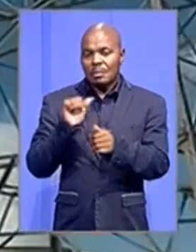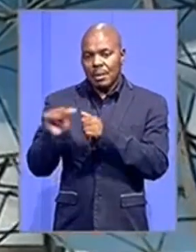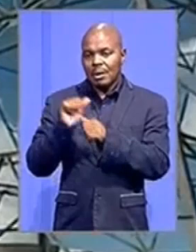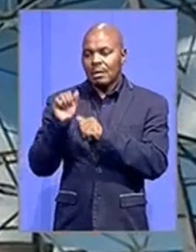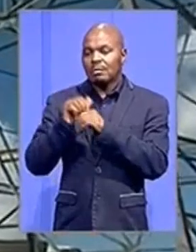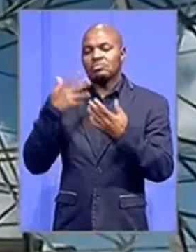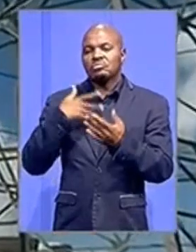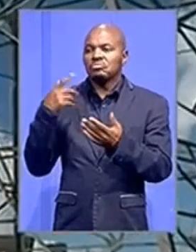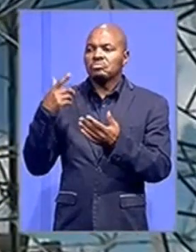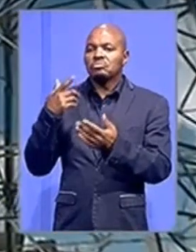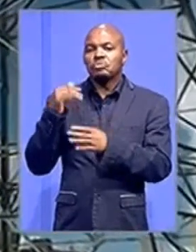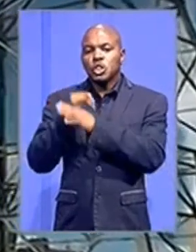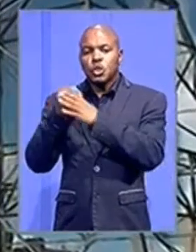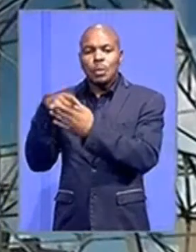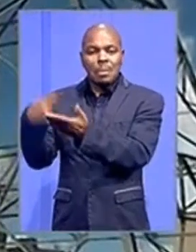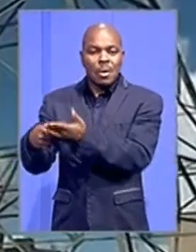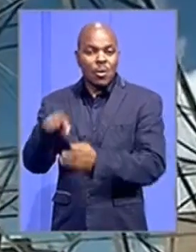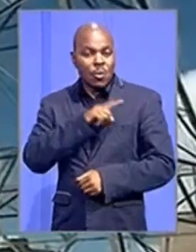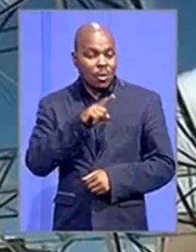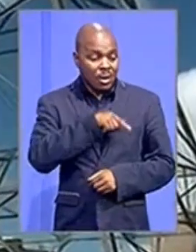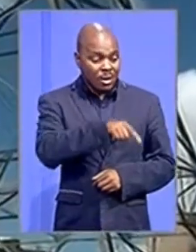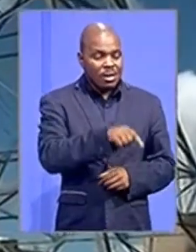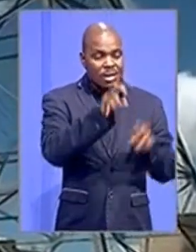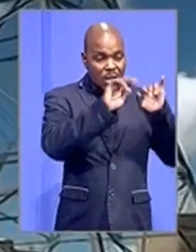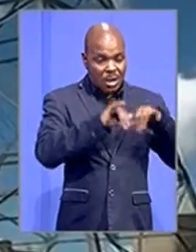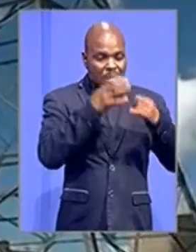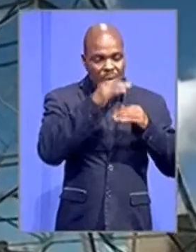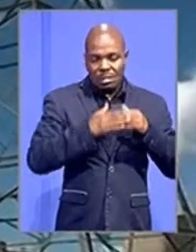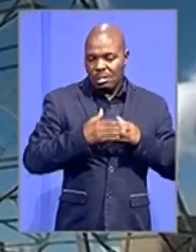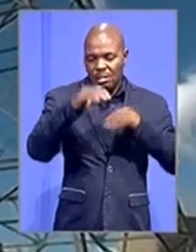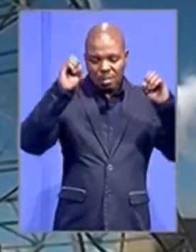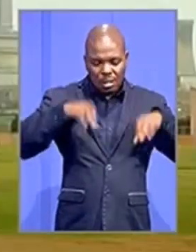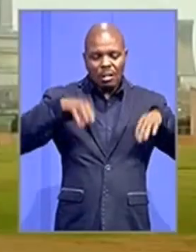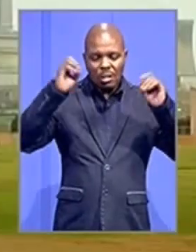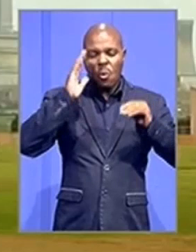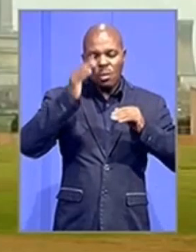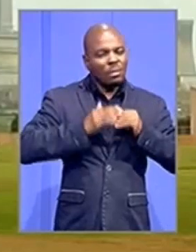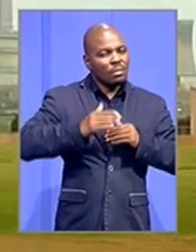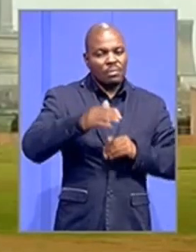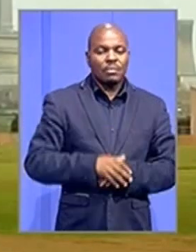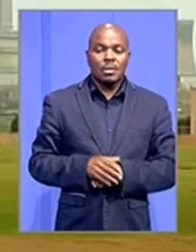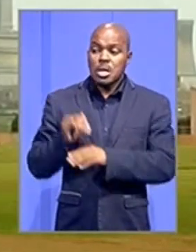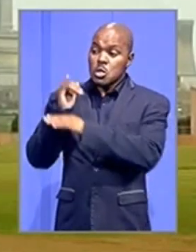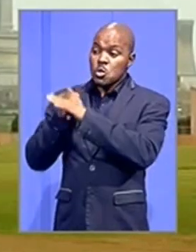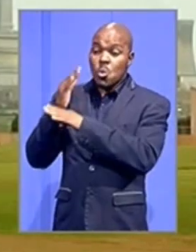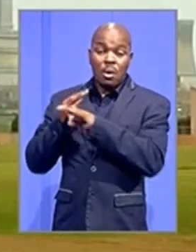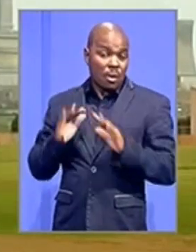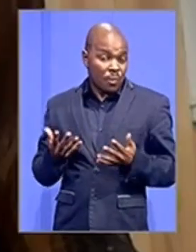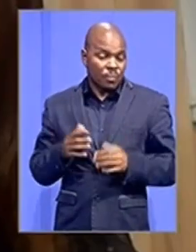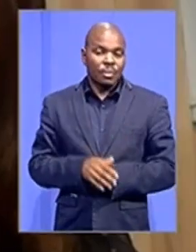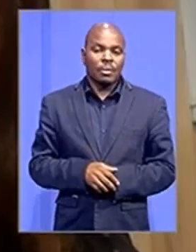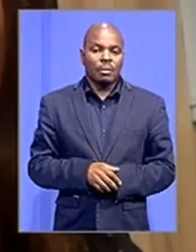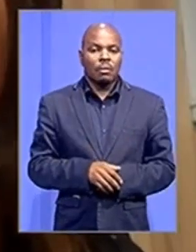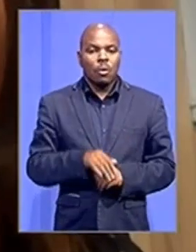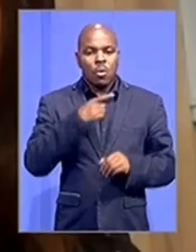ge Eskom e šetse e boletse gore re sa tlo o dula le bothata jo nako e telele. Ka mokgwa insurance e berekang ke gore go na le